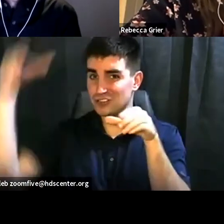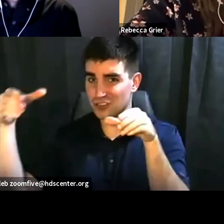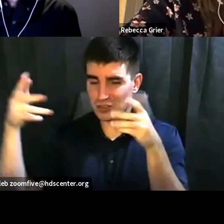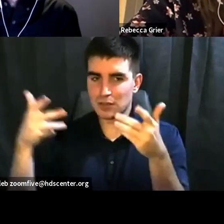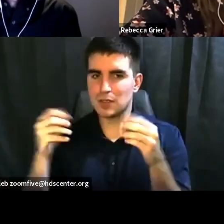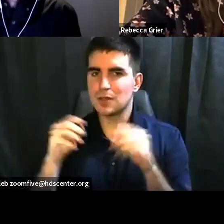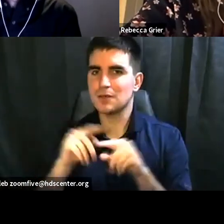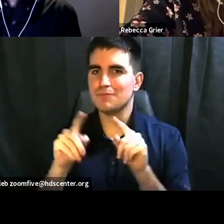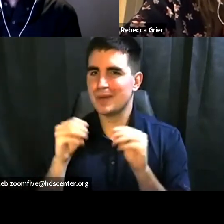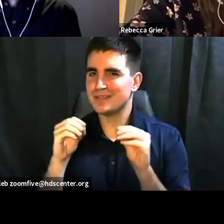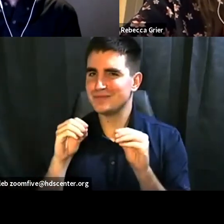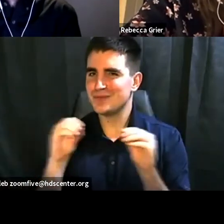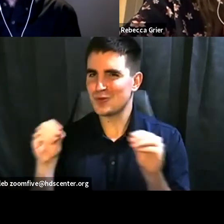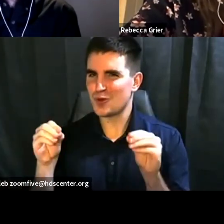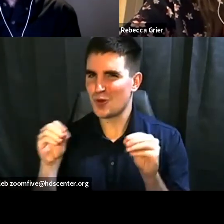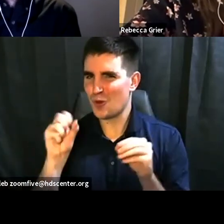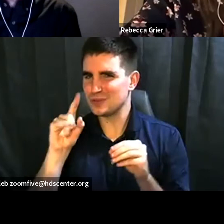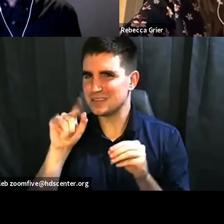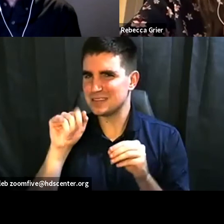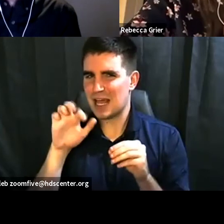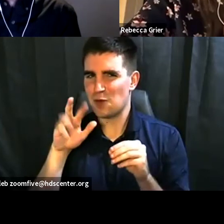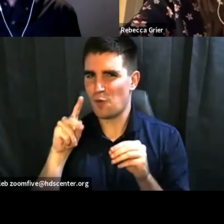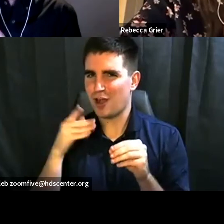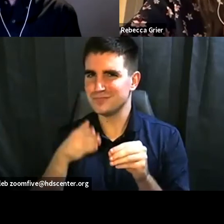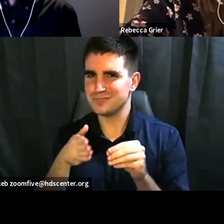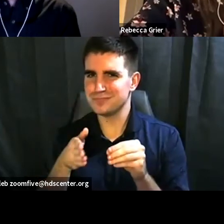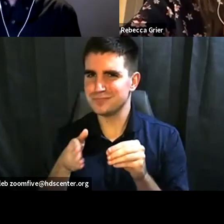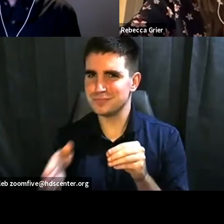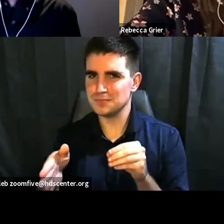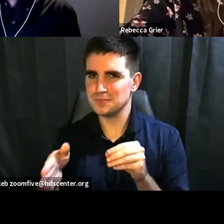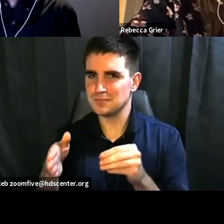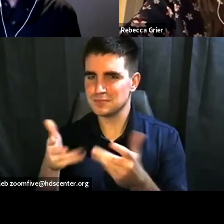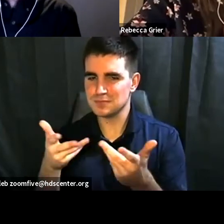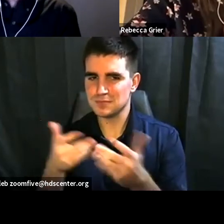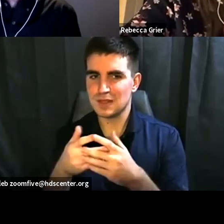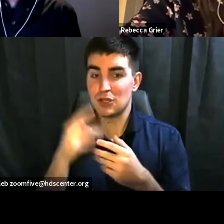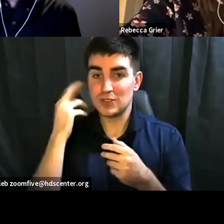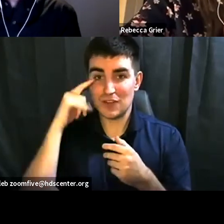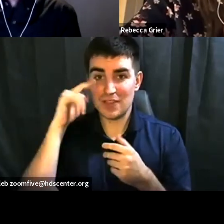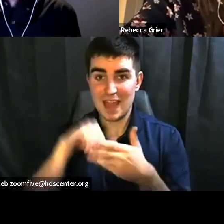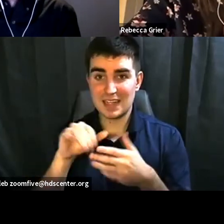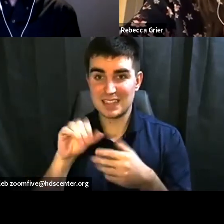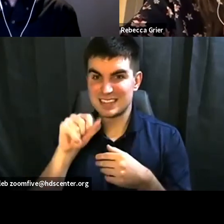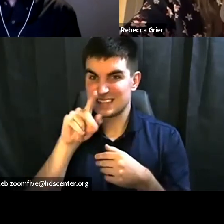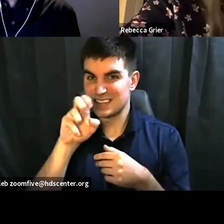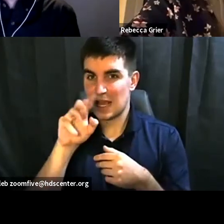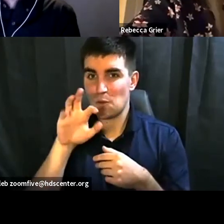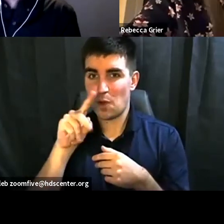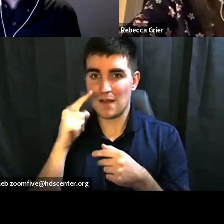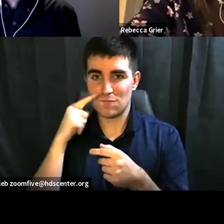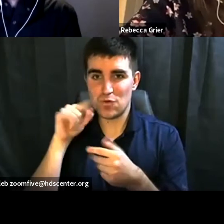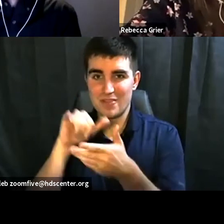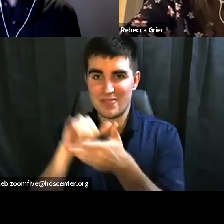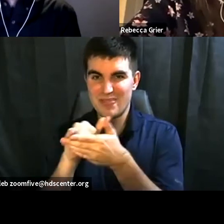it. And the reason for that is that the sidewalks for that neighborhood and the sidewalks to that bus